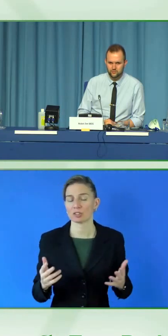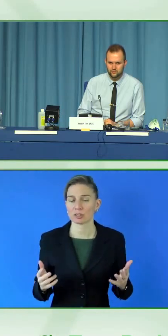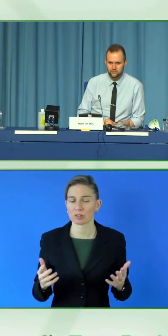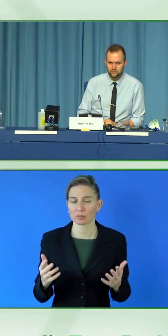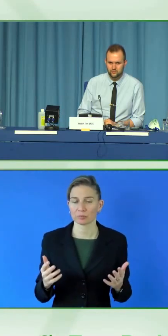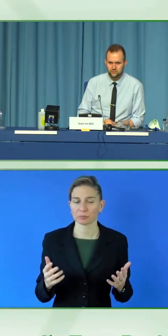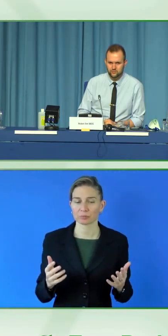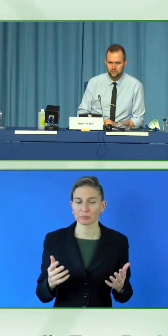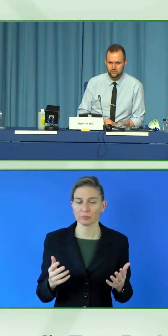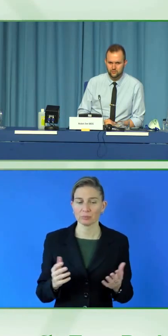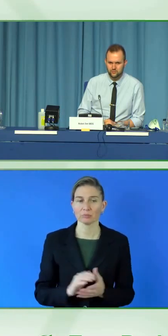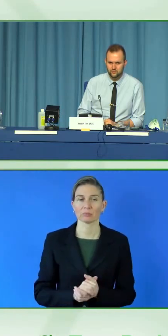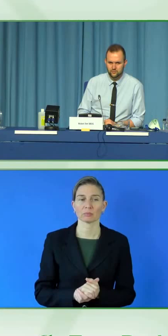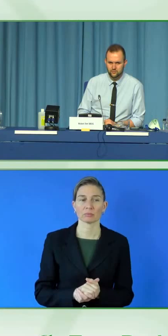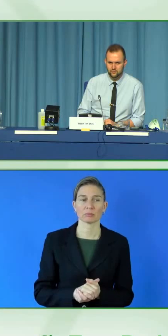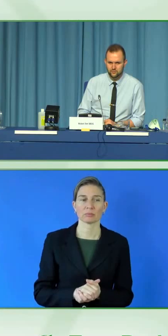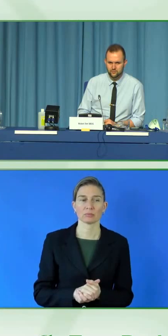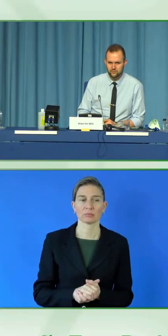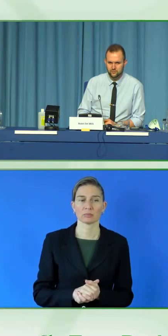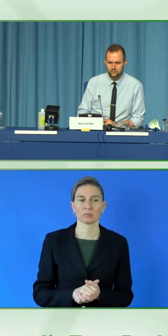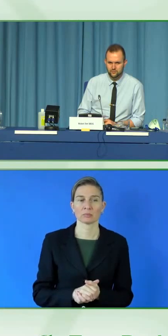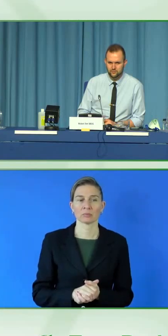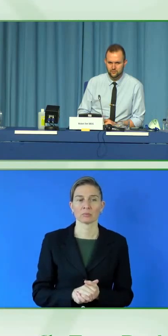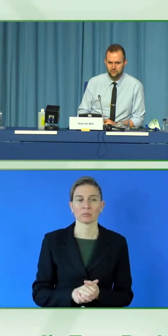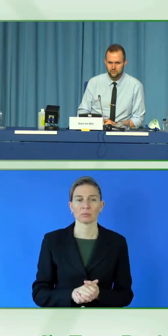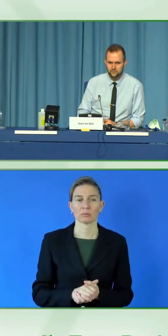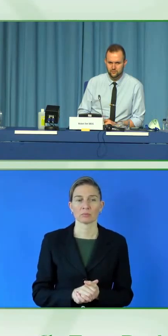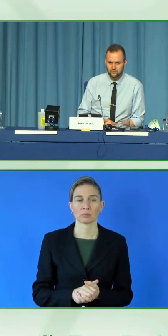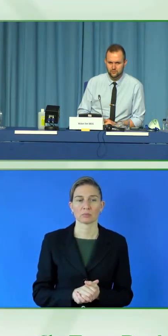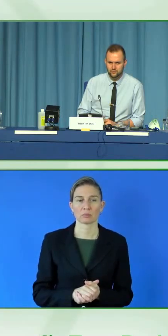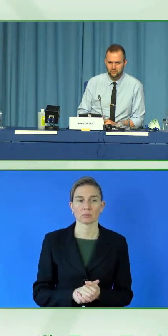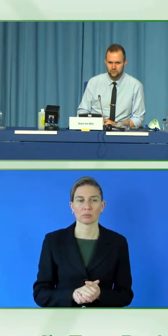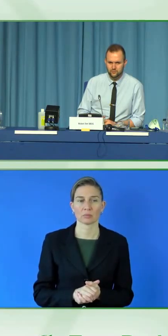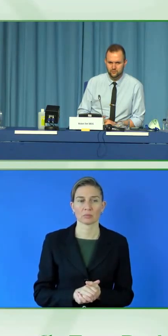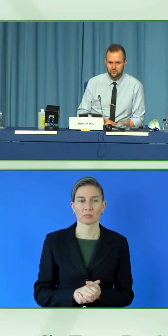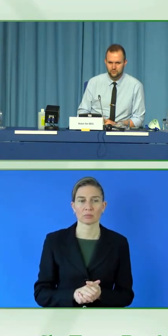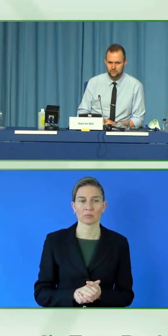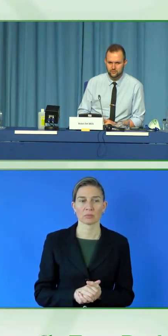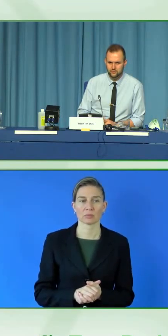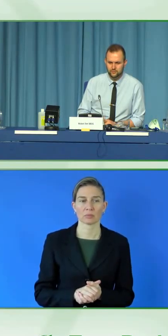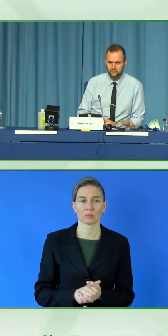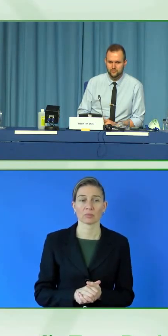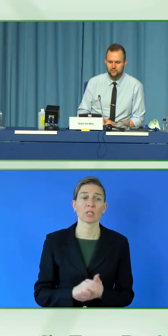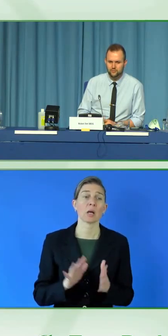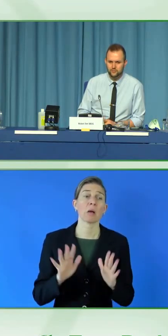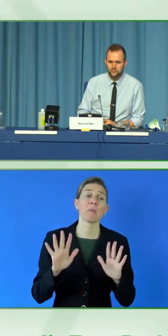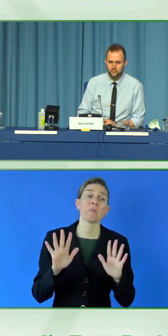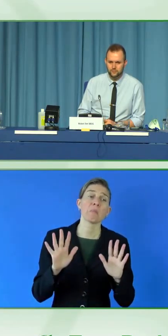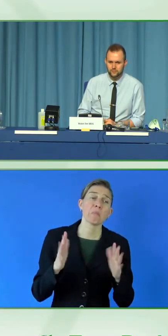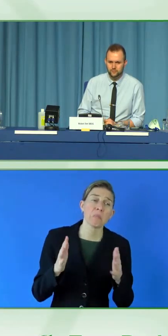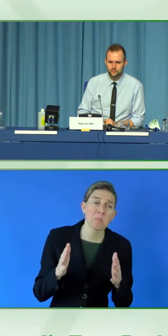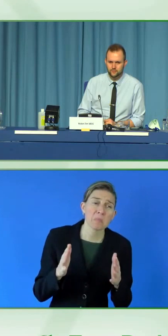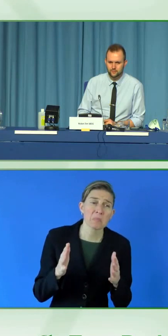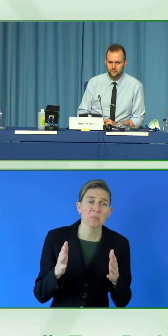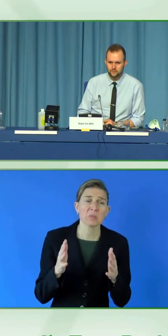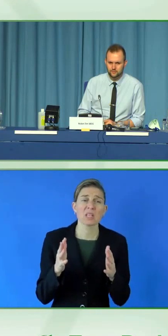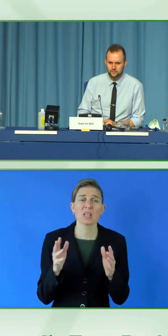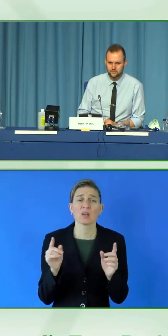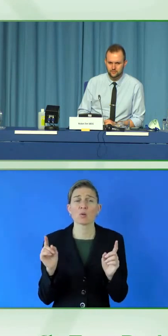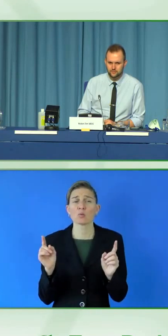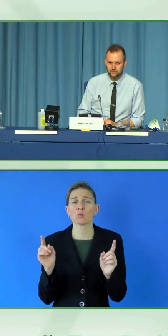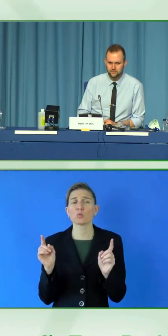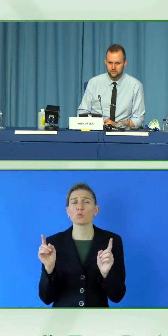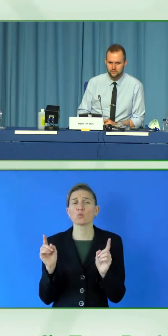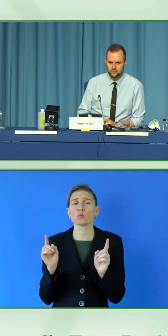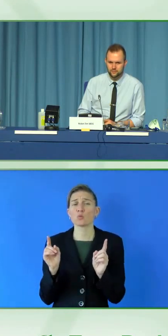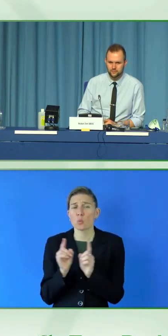this, maybe we can solve some problem in the short term and work in the long term also, but we have